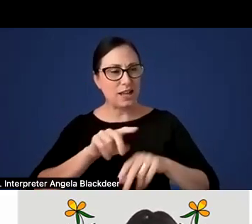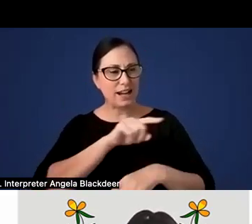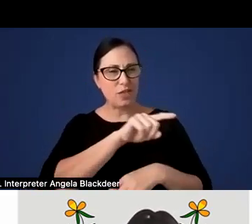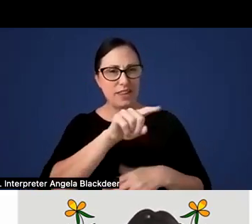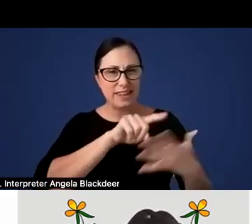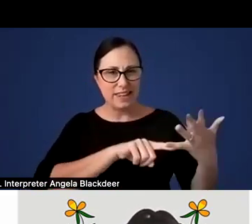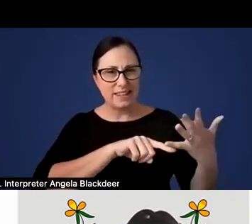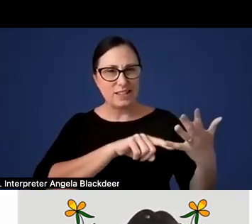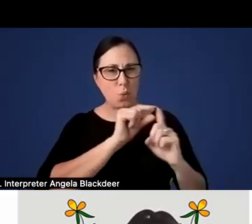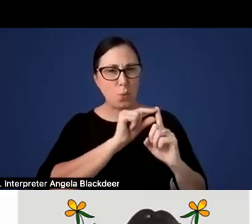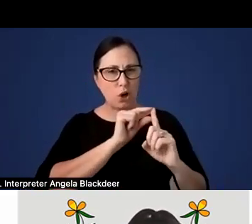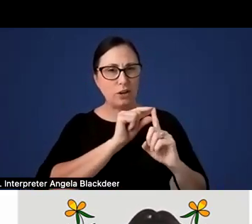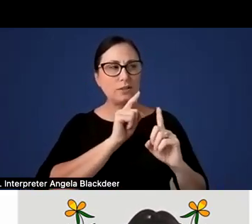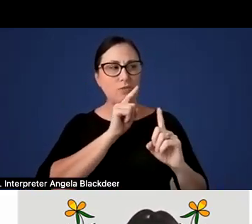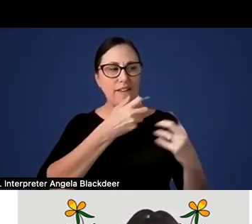have?